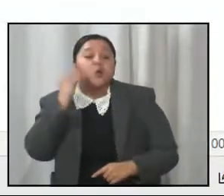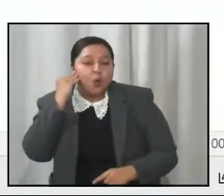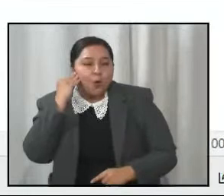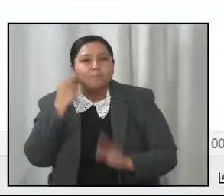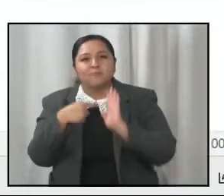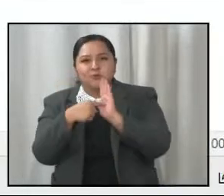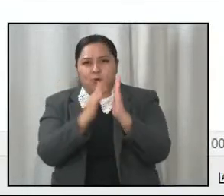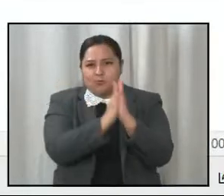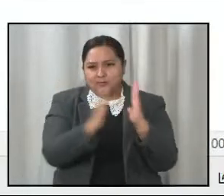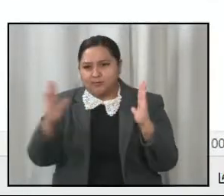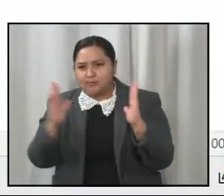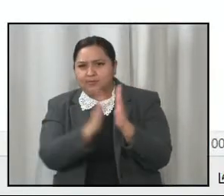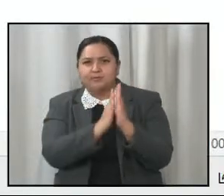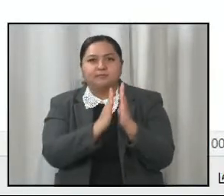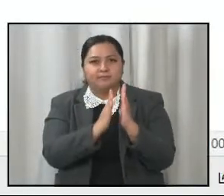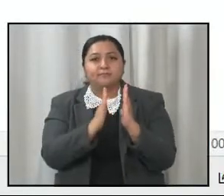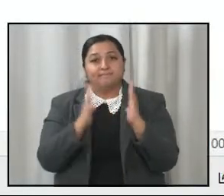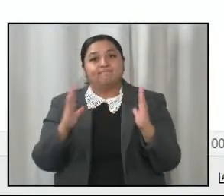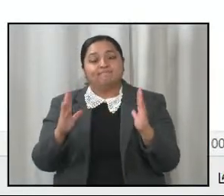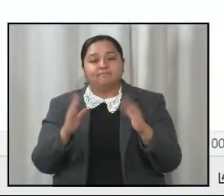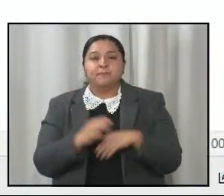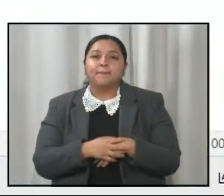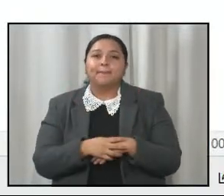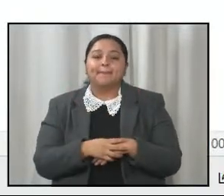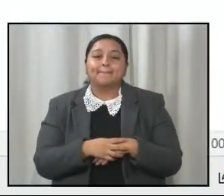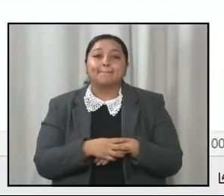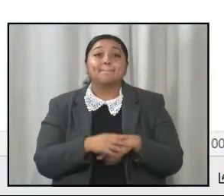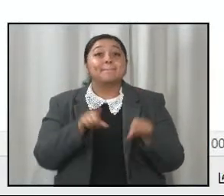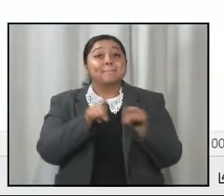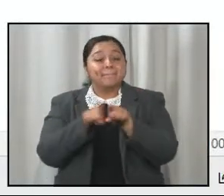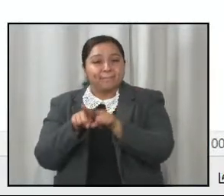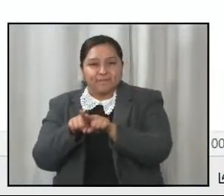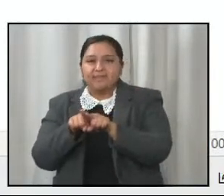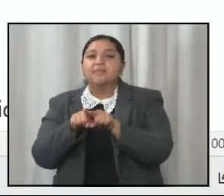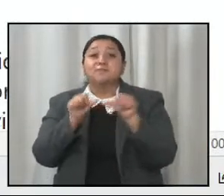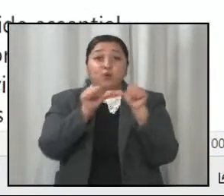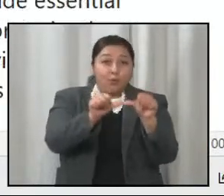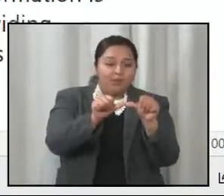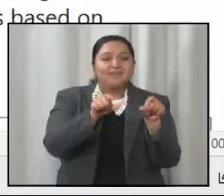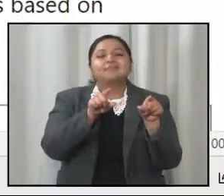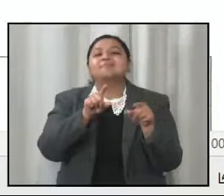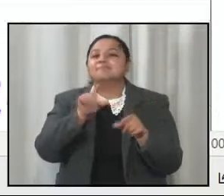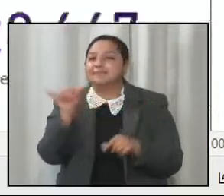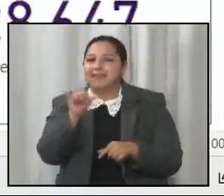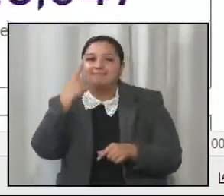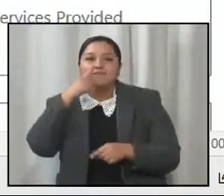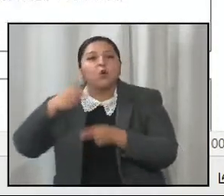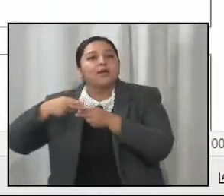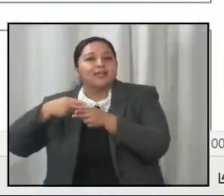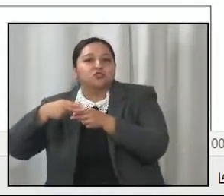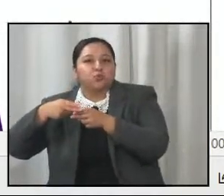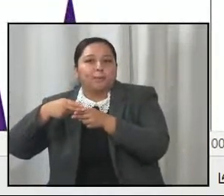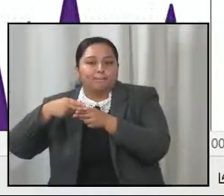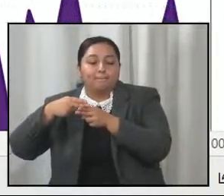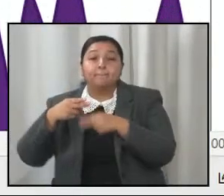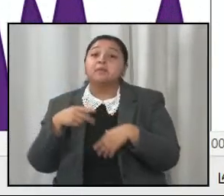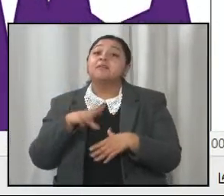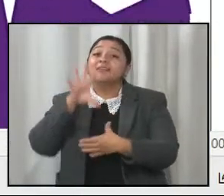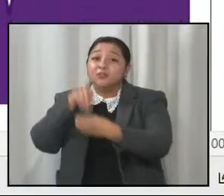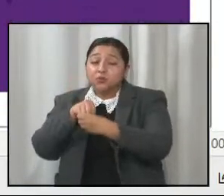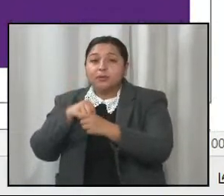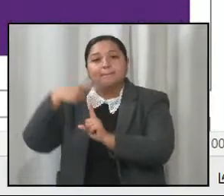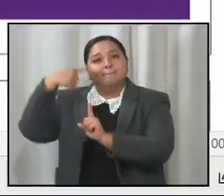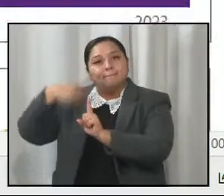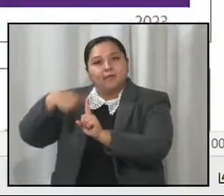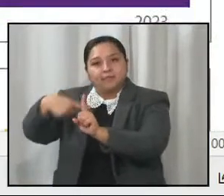way, we also show this data around our interim housing program outcomes, including monthly trends and